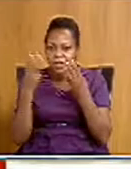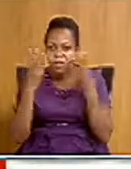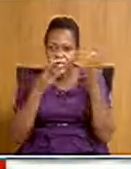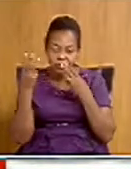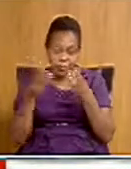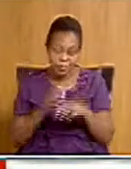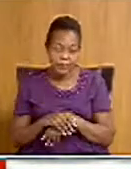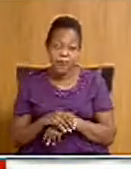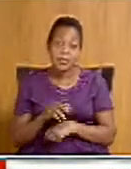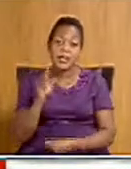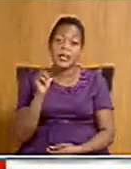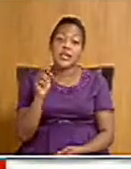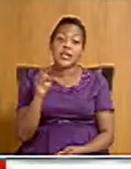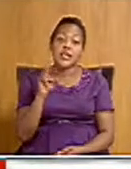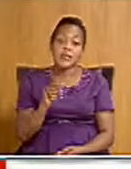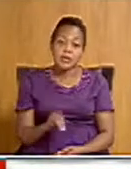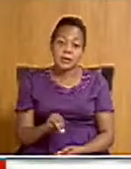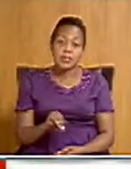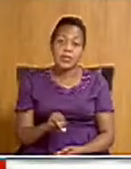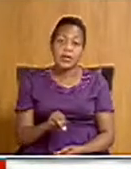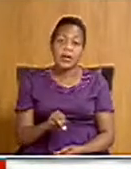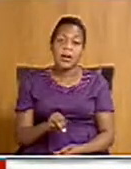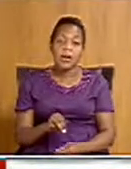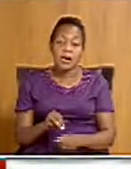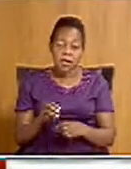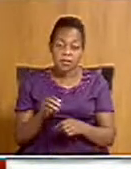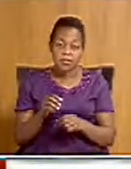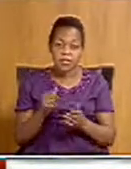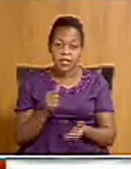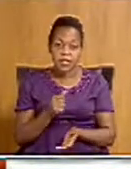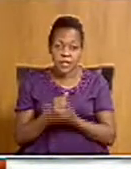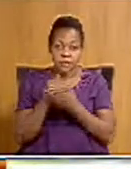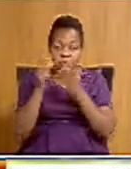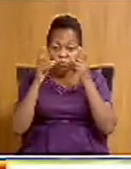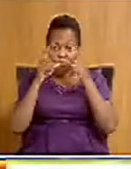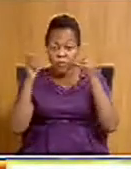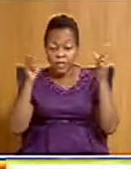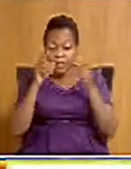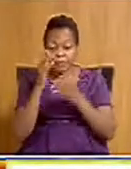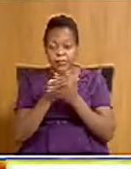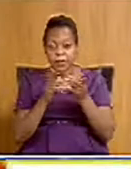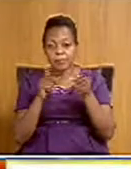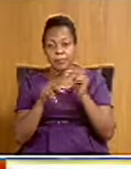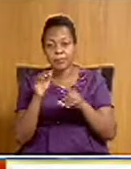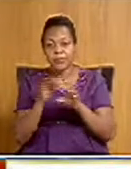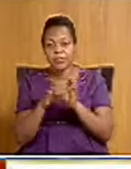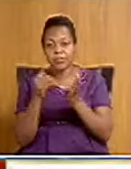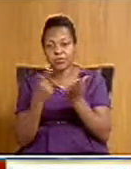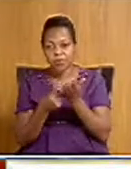The NRM has been able to wake up sections of the population of Uganda.